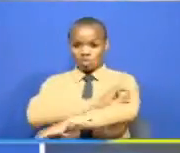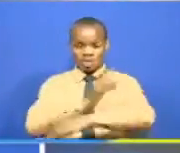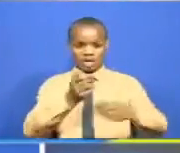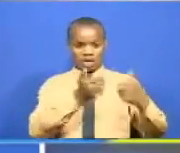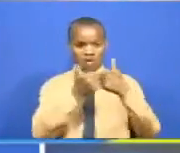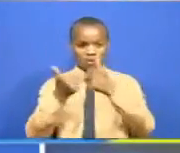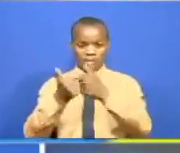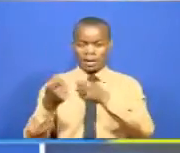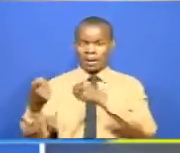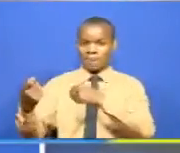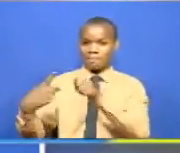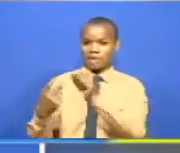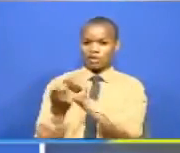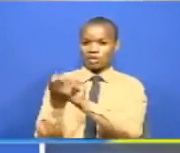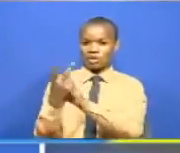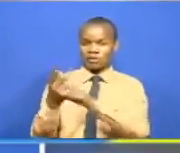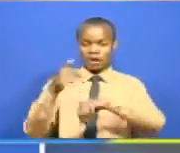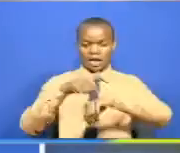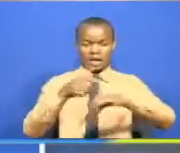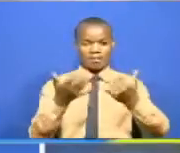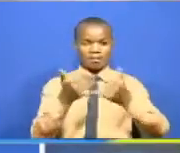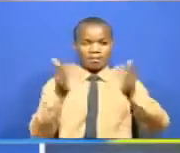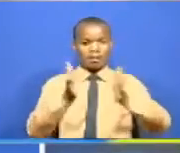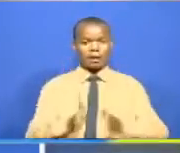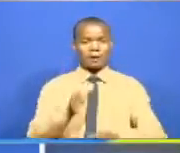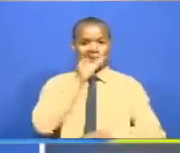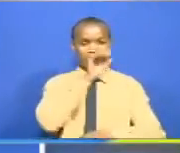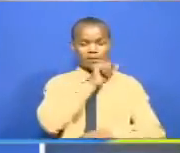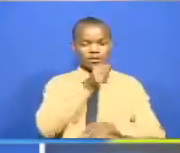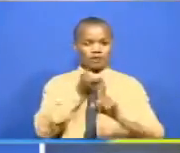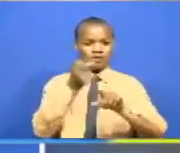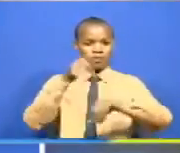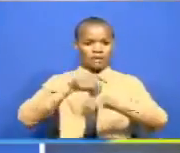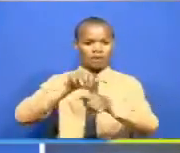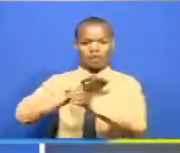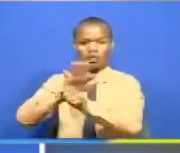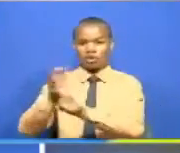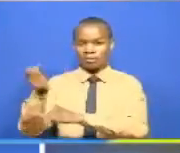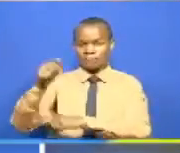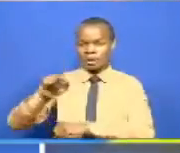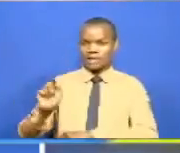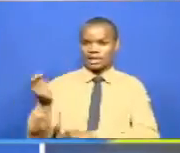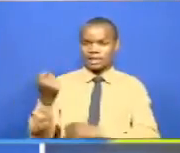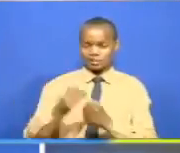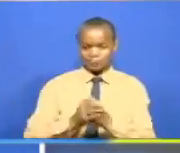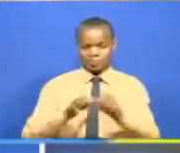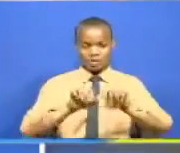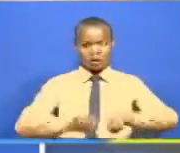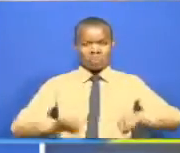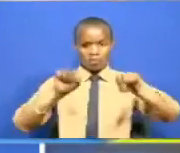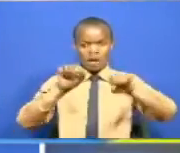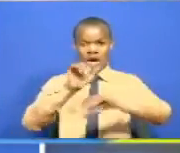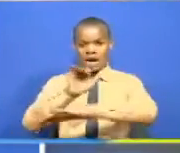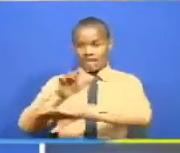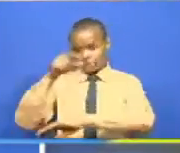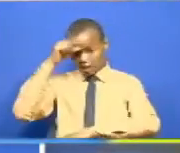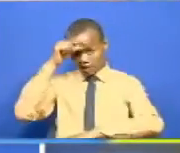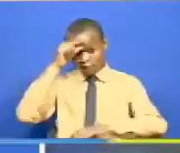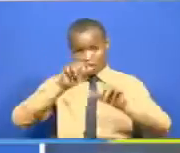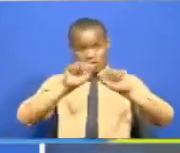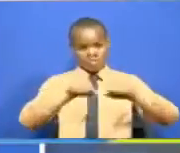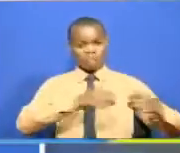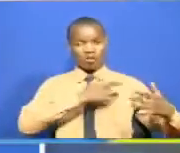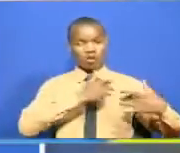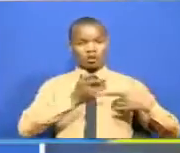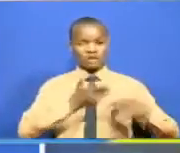December after players missed in action since the outbreak of the coronavirus. Wanjala has urged the government to consider resumption